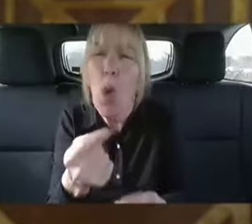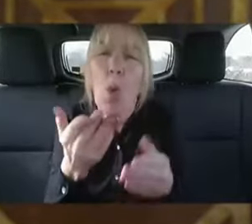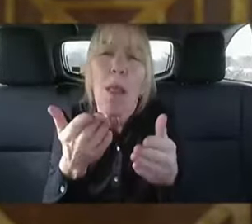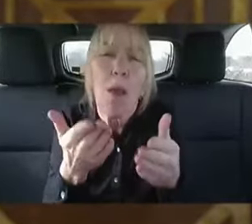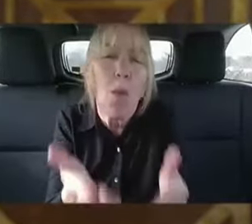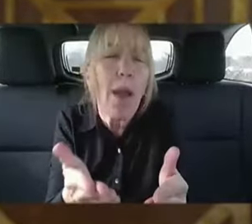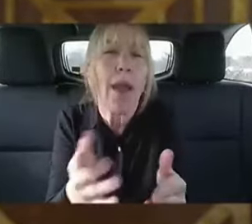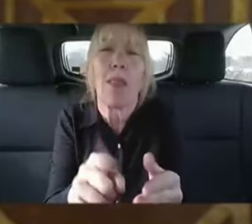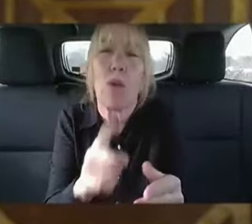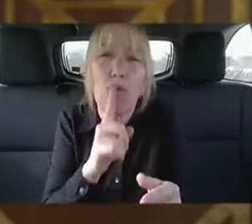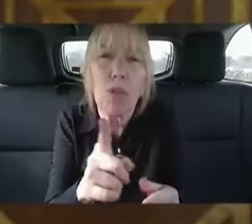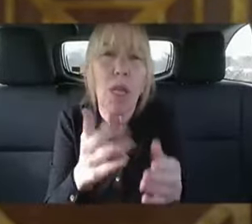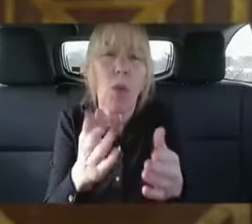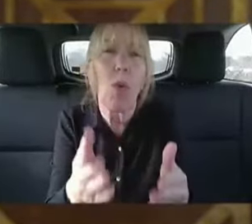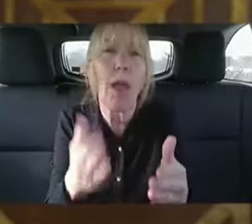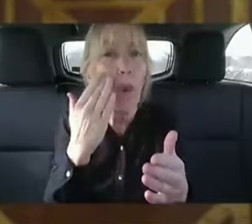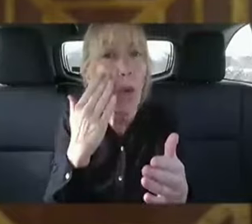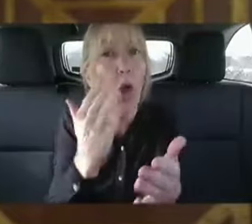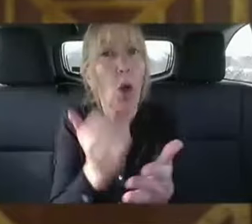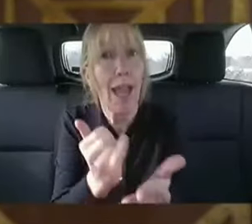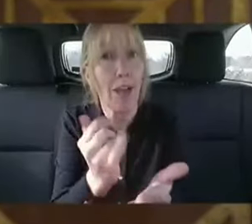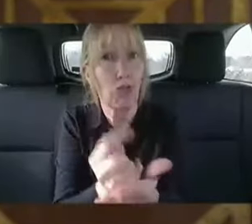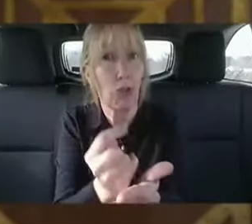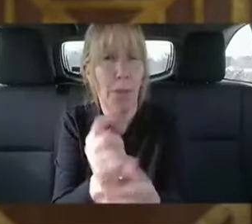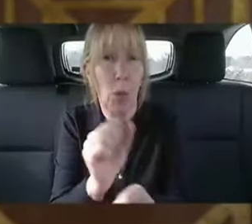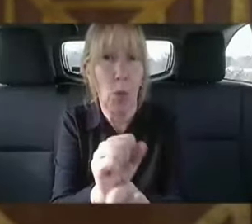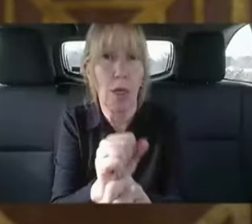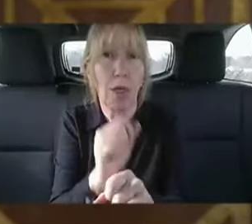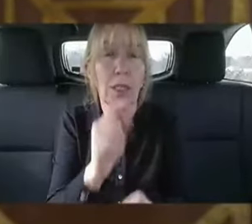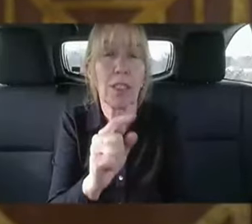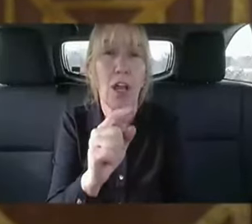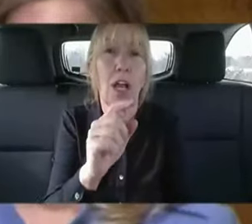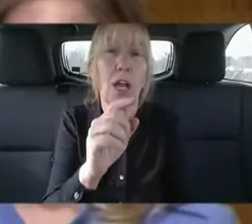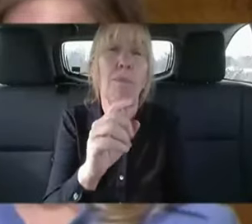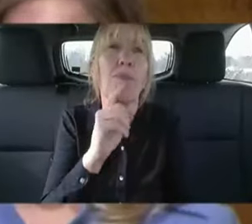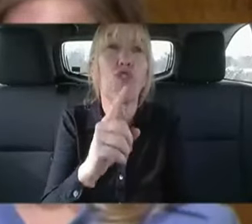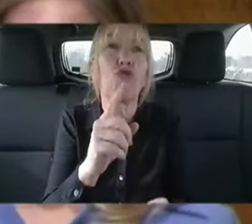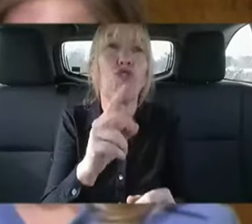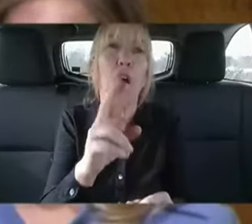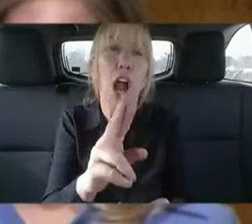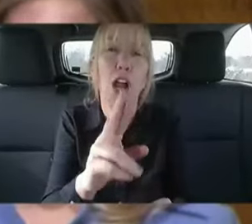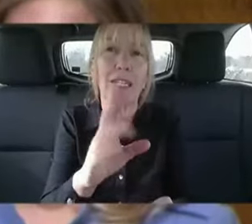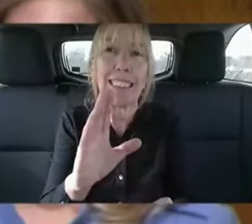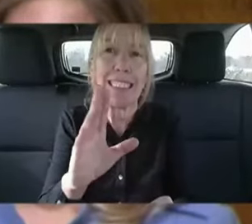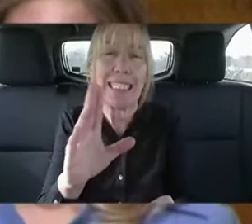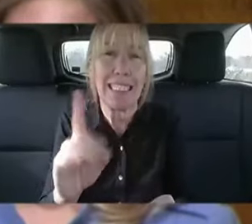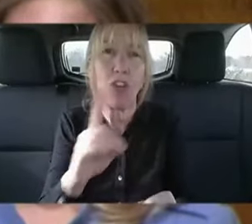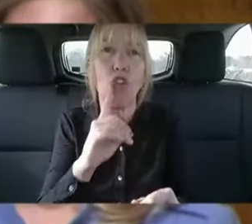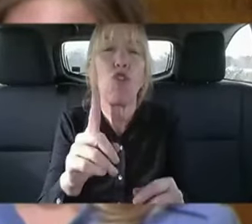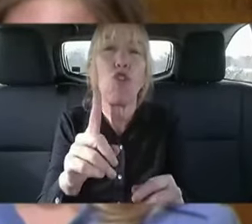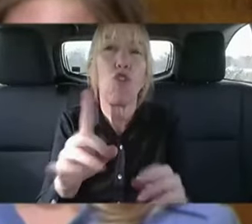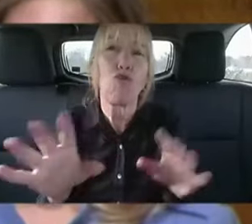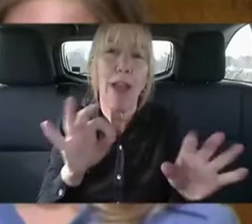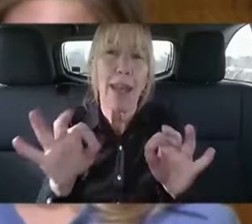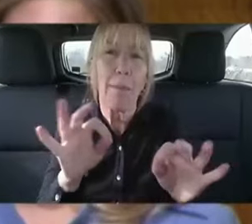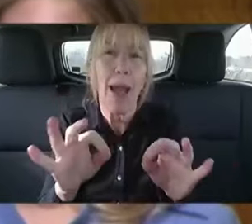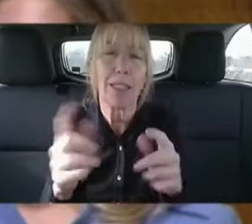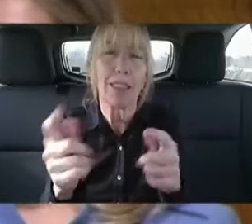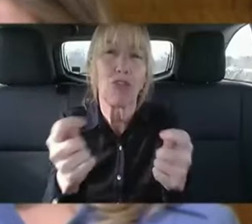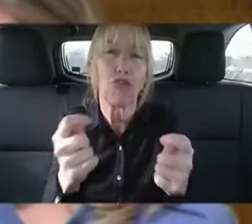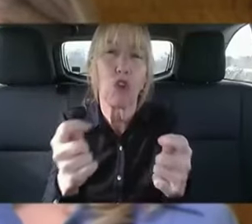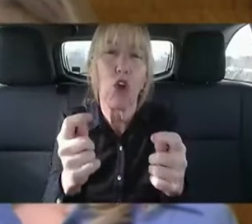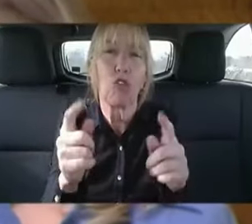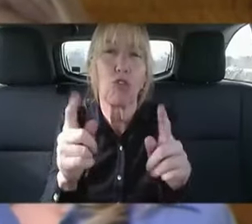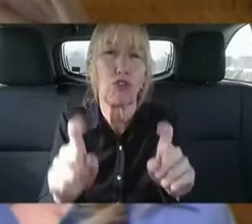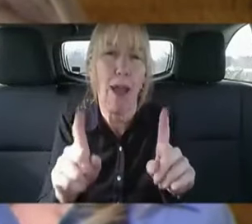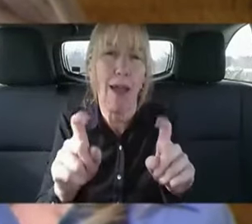the only solid way we know treatments works is by doing RCTs or randomized controlled trials. Oh, I get that totally. On the other hand, I think it was maybe you, Dr. Matlock Brown, who said we